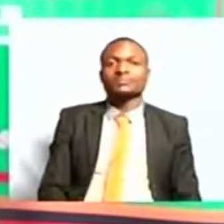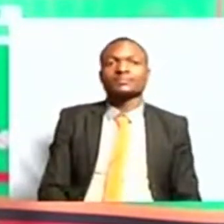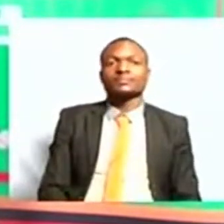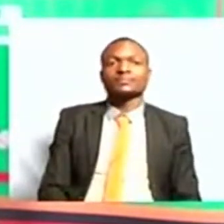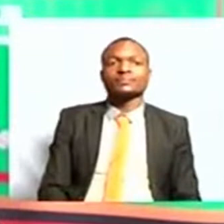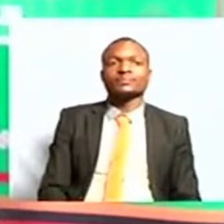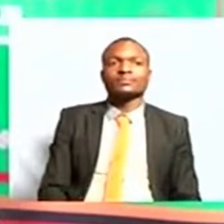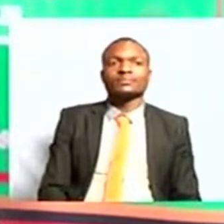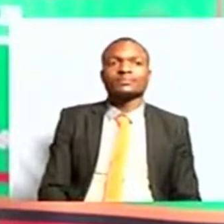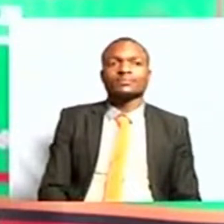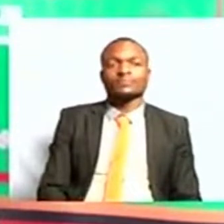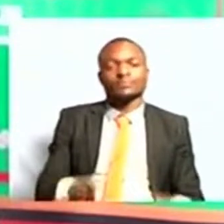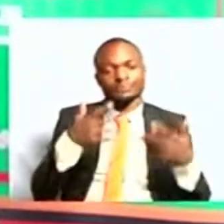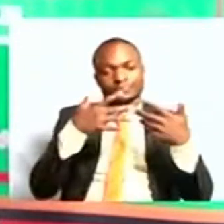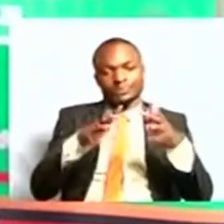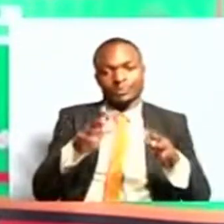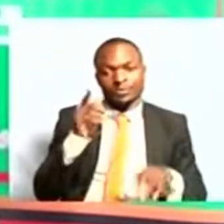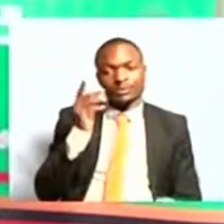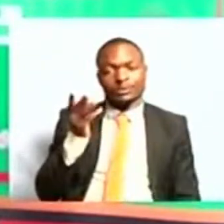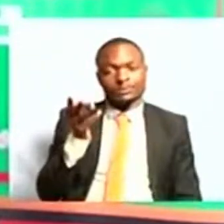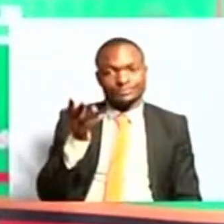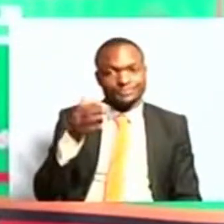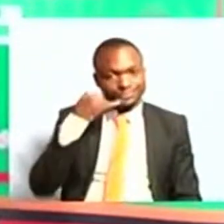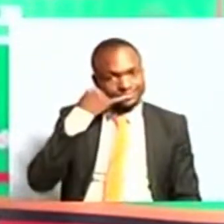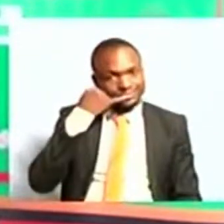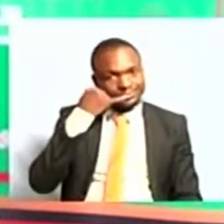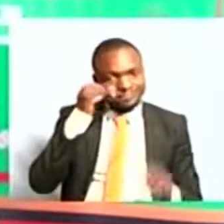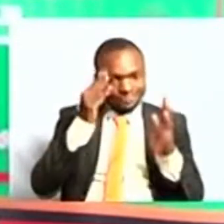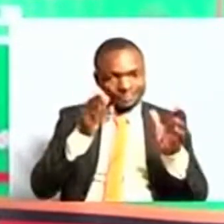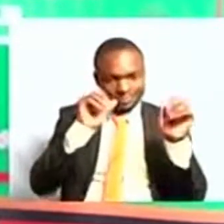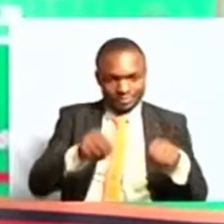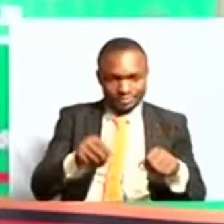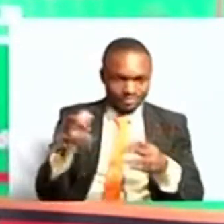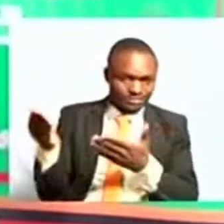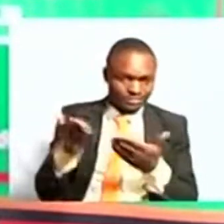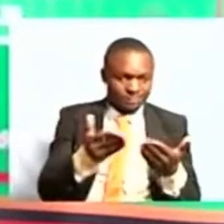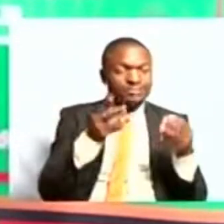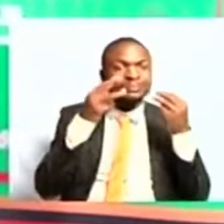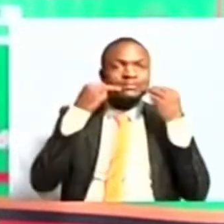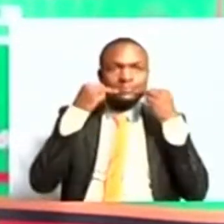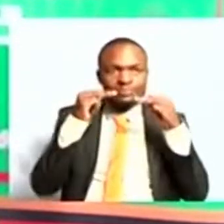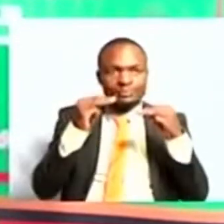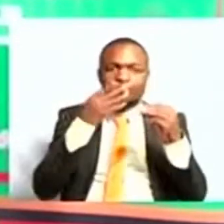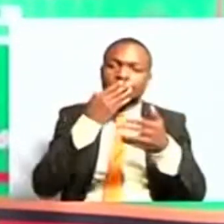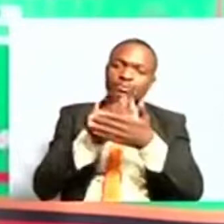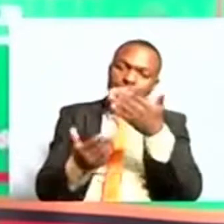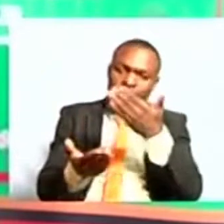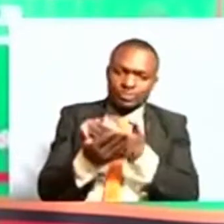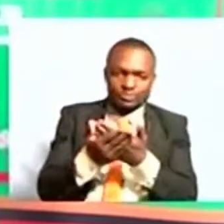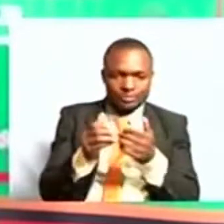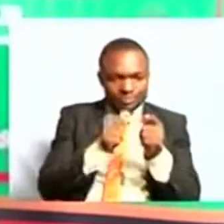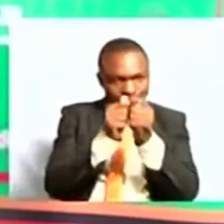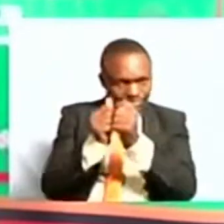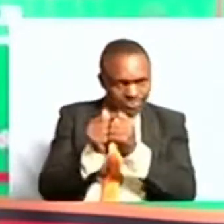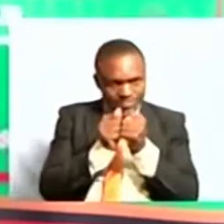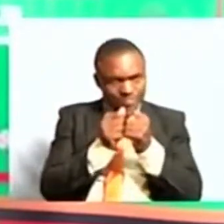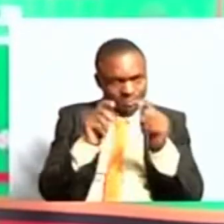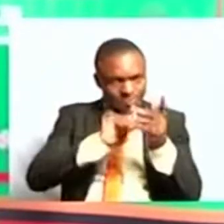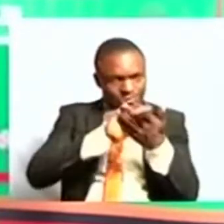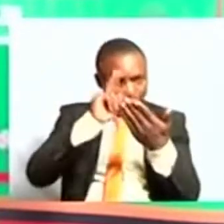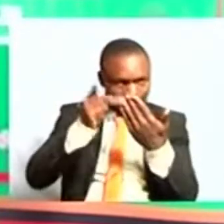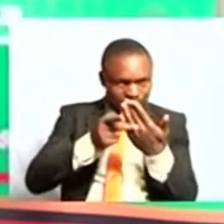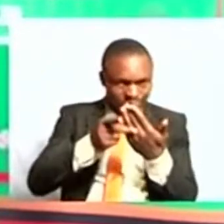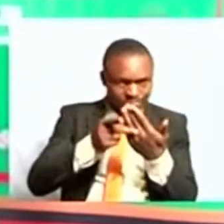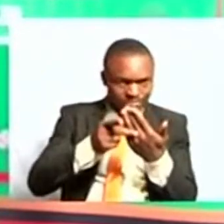All right, seemingly we lost that caller. Maybe we can squeeze in a message. All right, good morning. We are with you in the program,